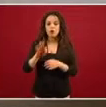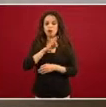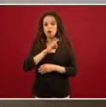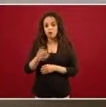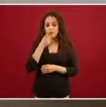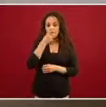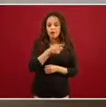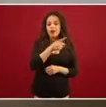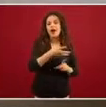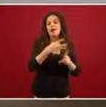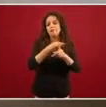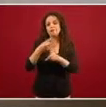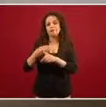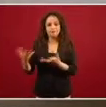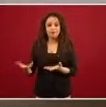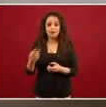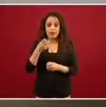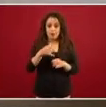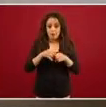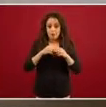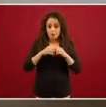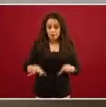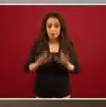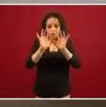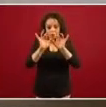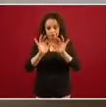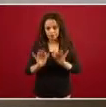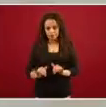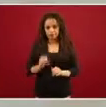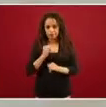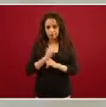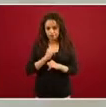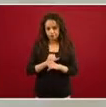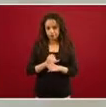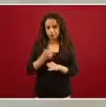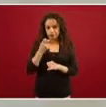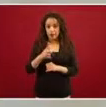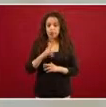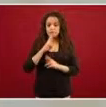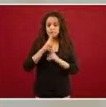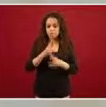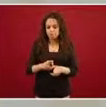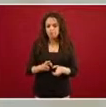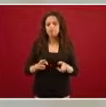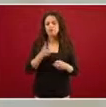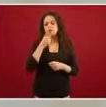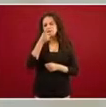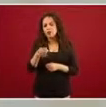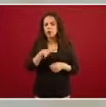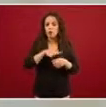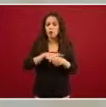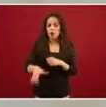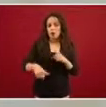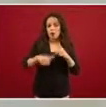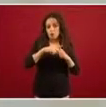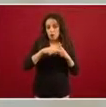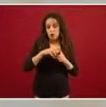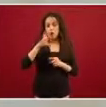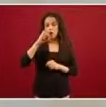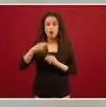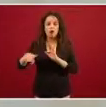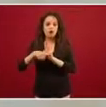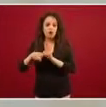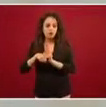adopted. And they are the ones who are entering directly the platform and capturing the data and inputting the